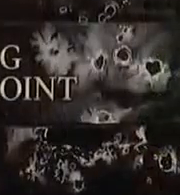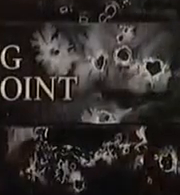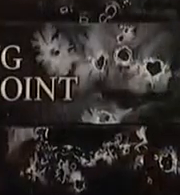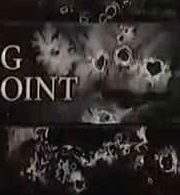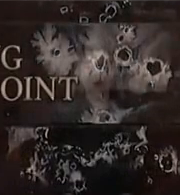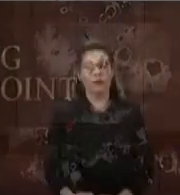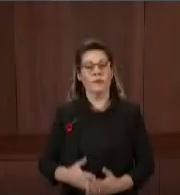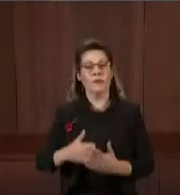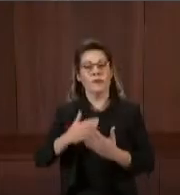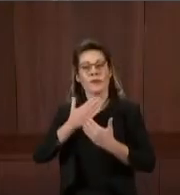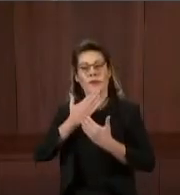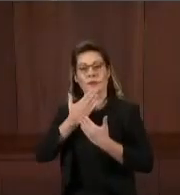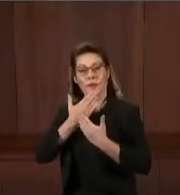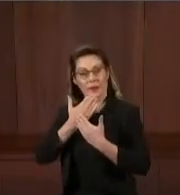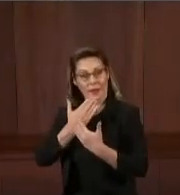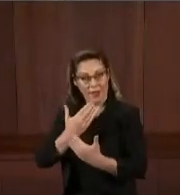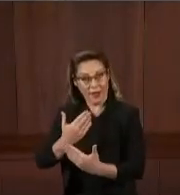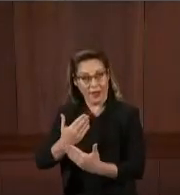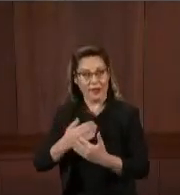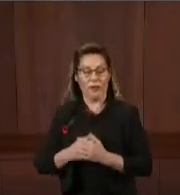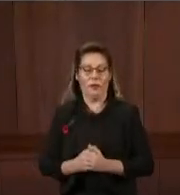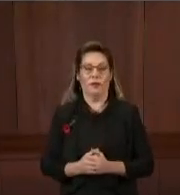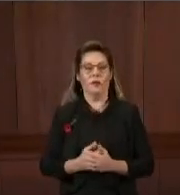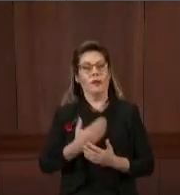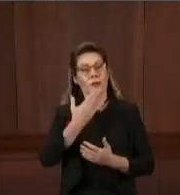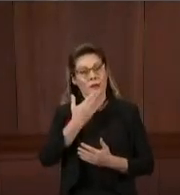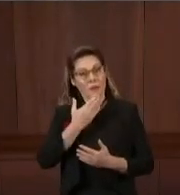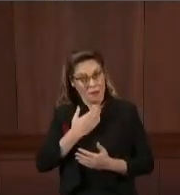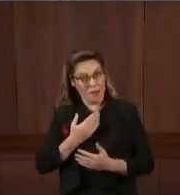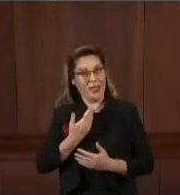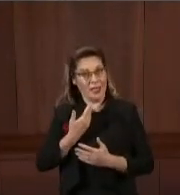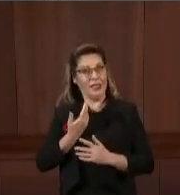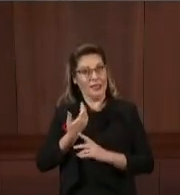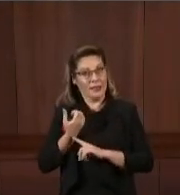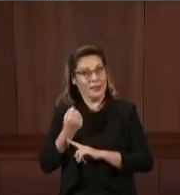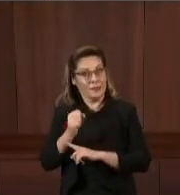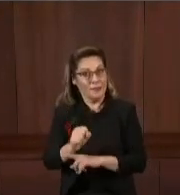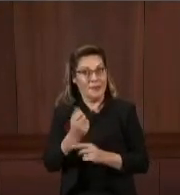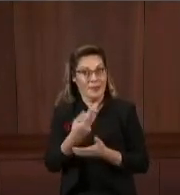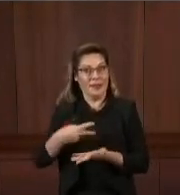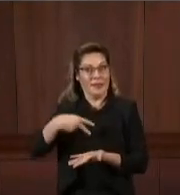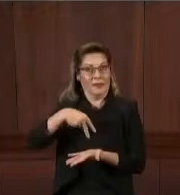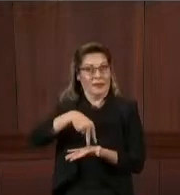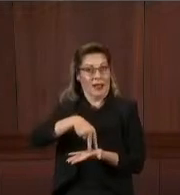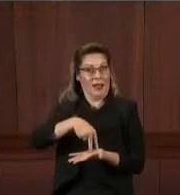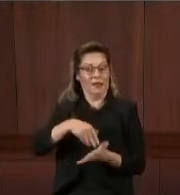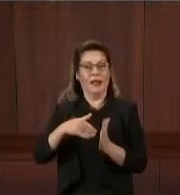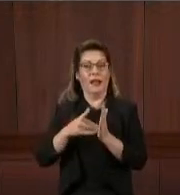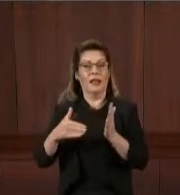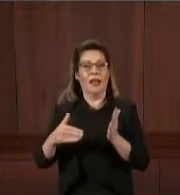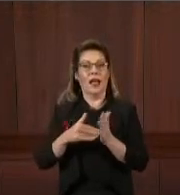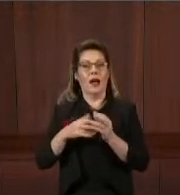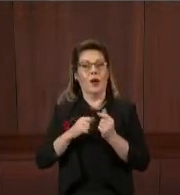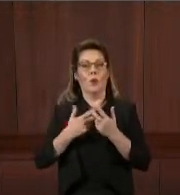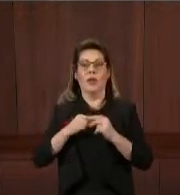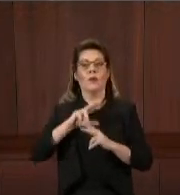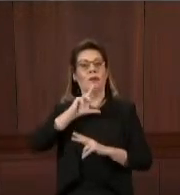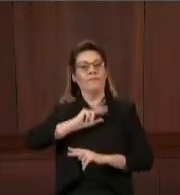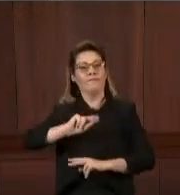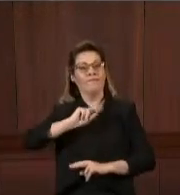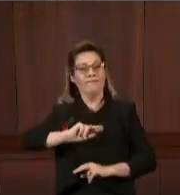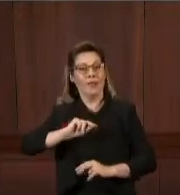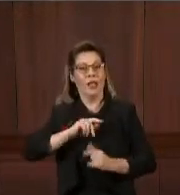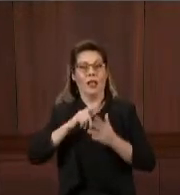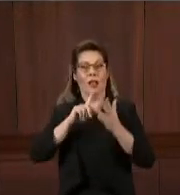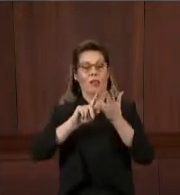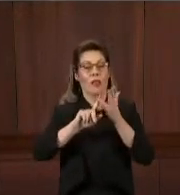Thank you, Your Excellency. Please remain standing as we will now hear the Ode to the Fallen. The ode used